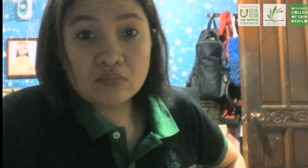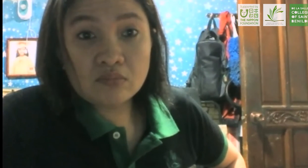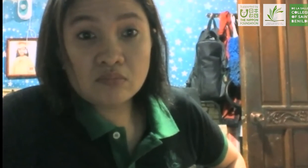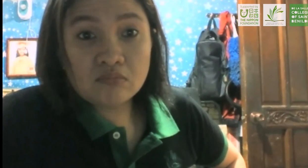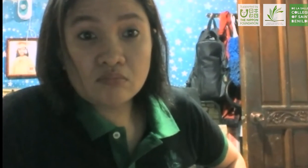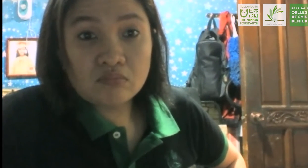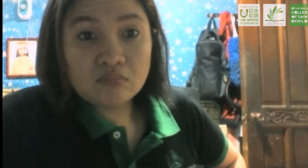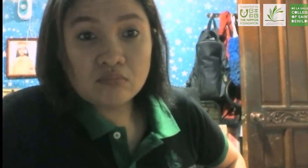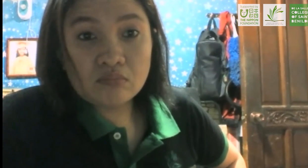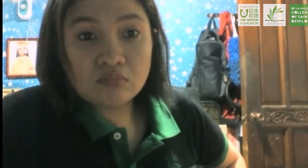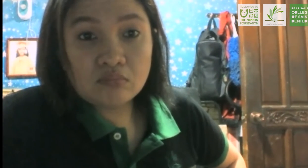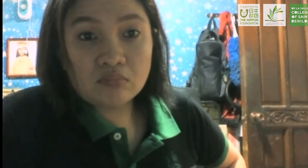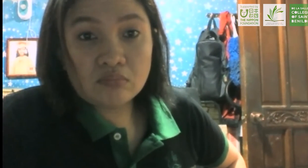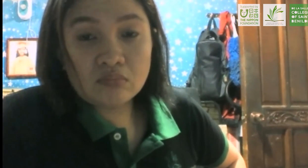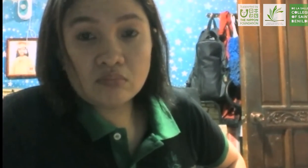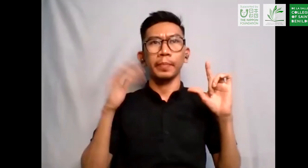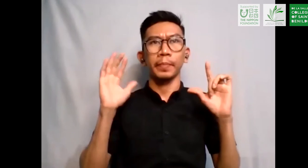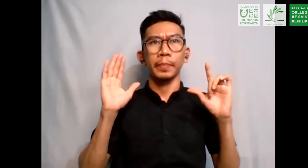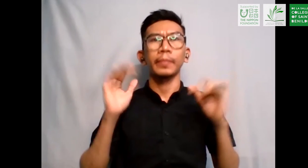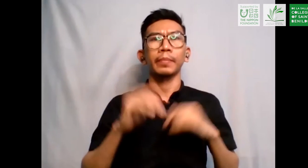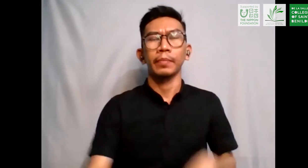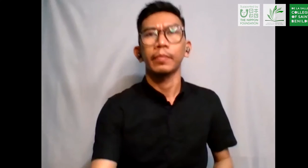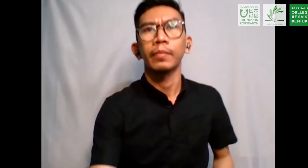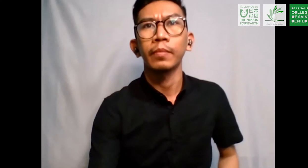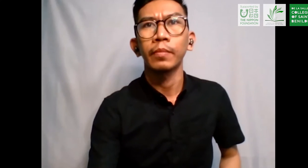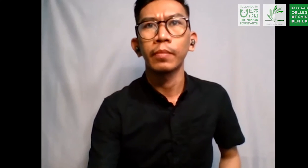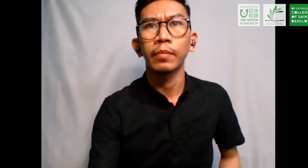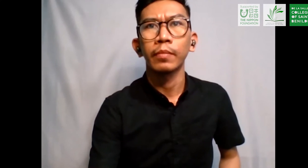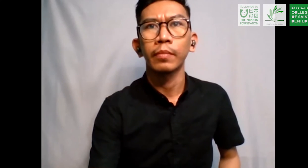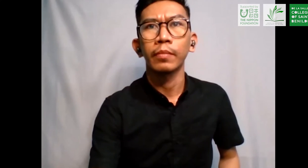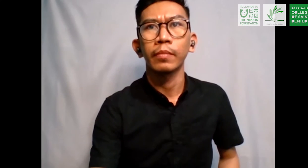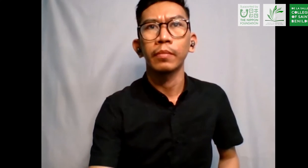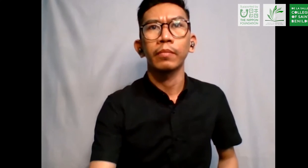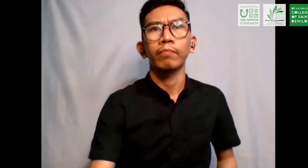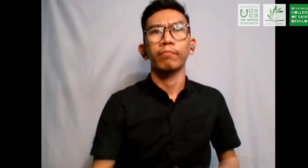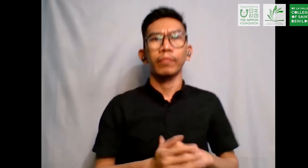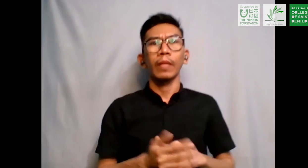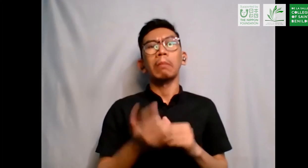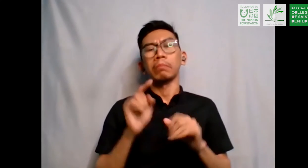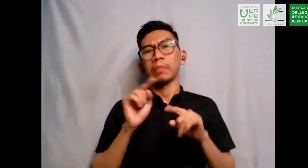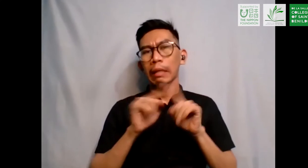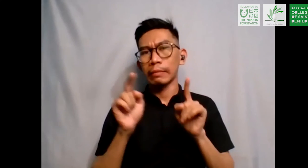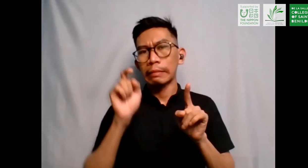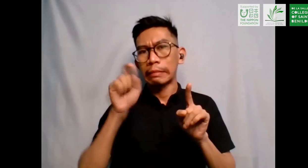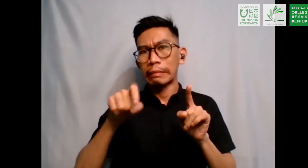But at some point you have to teach that, but I don't know if you want to teach it here because